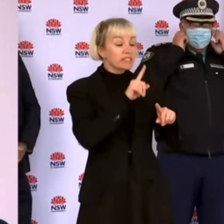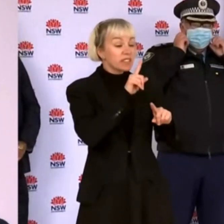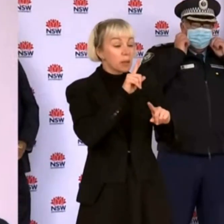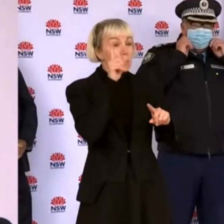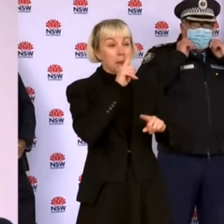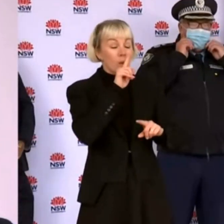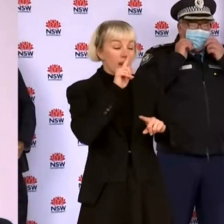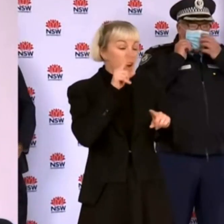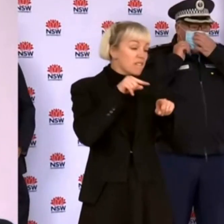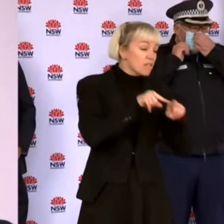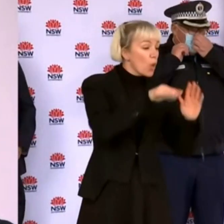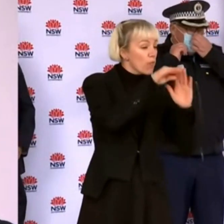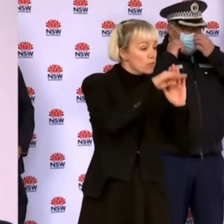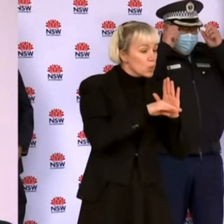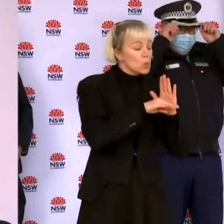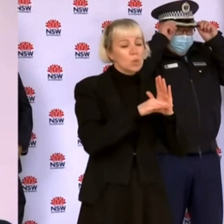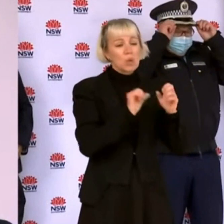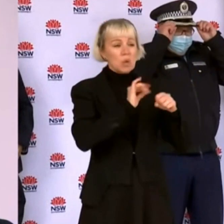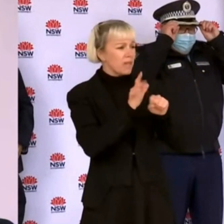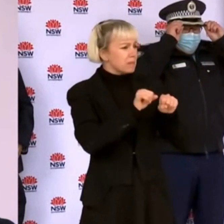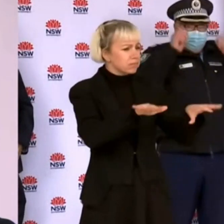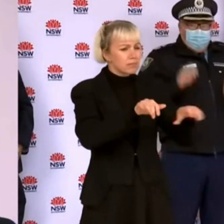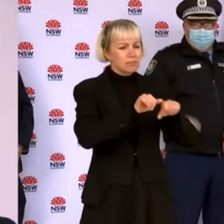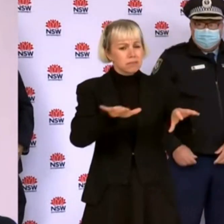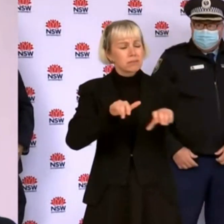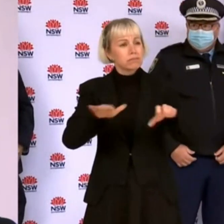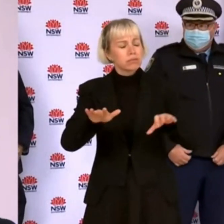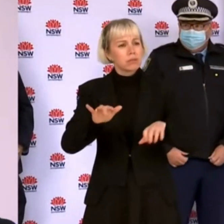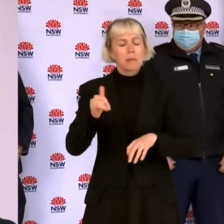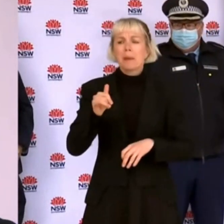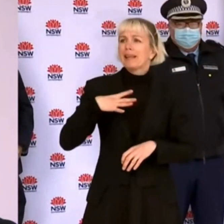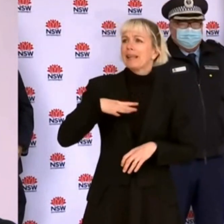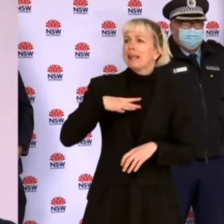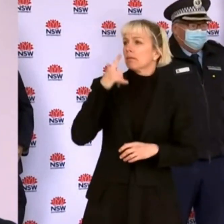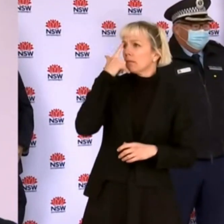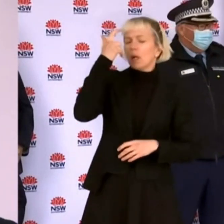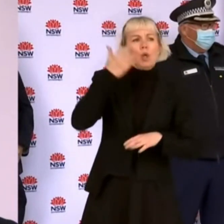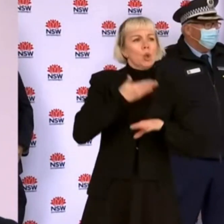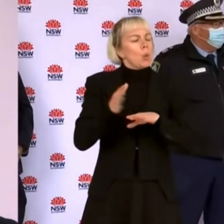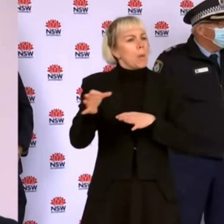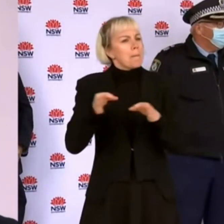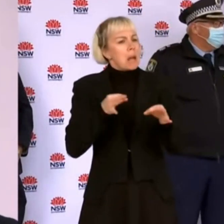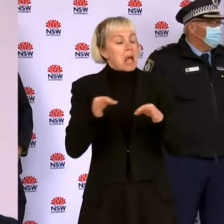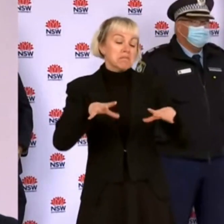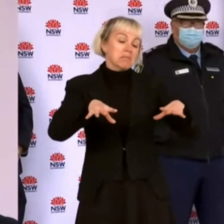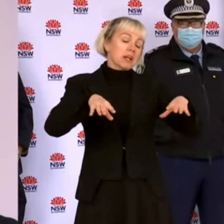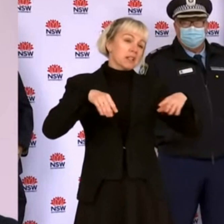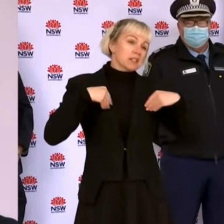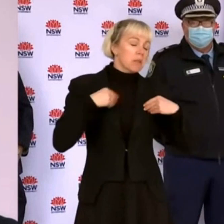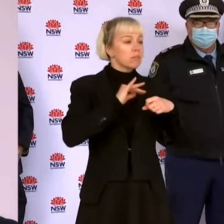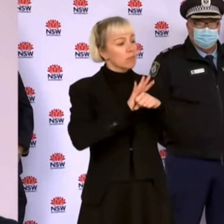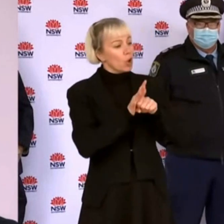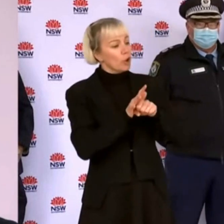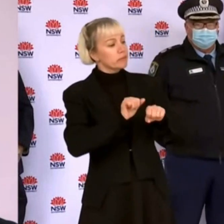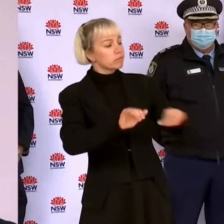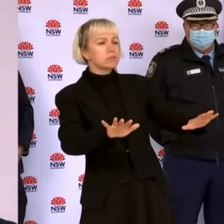Kerry Chant's asking, that we might need to accept or reach a stage where we need to accept that the virus will be living in the community. What is plan B?